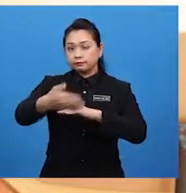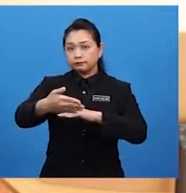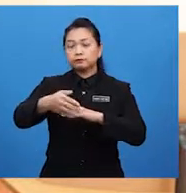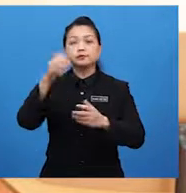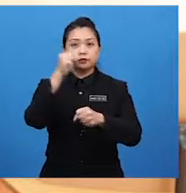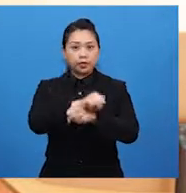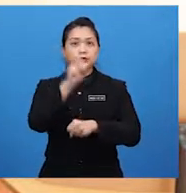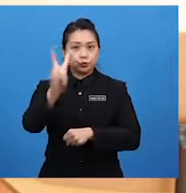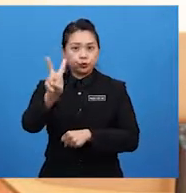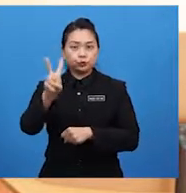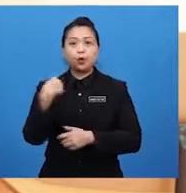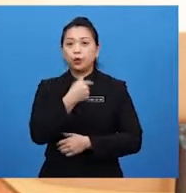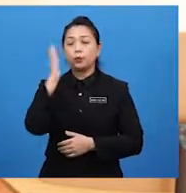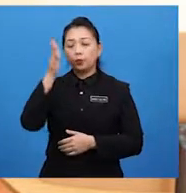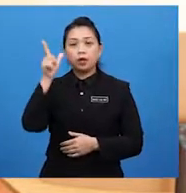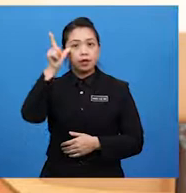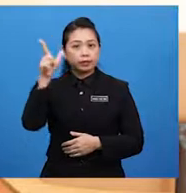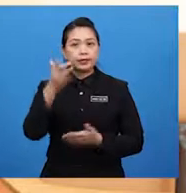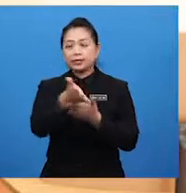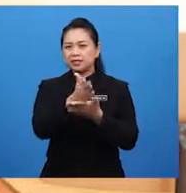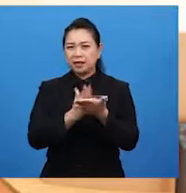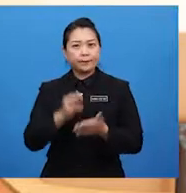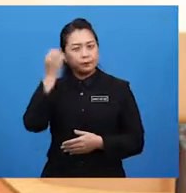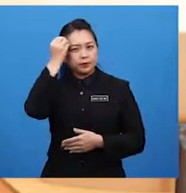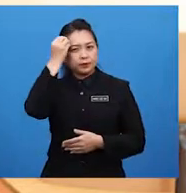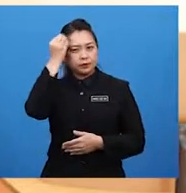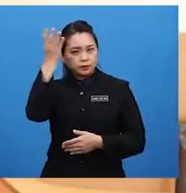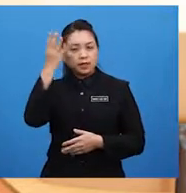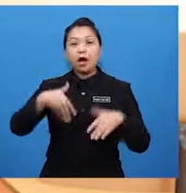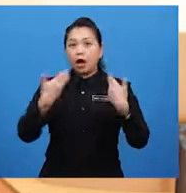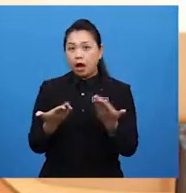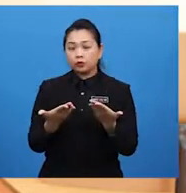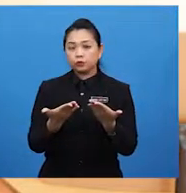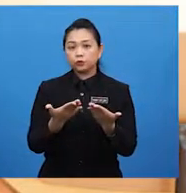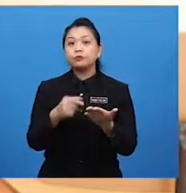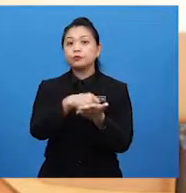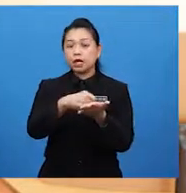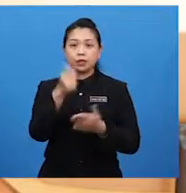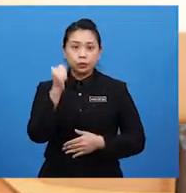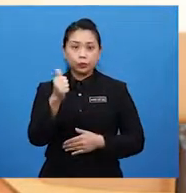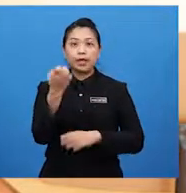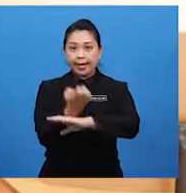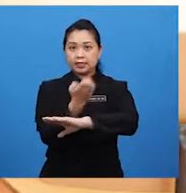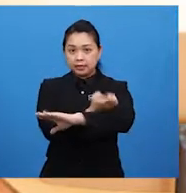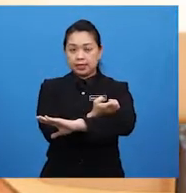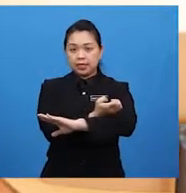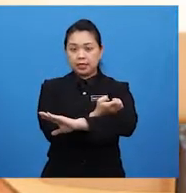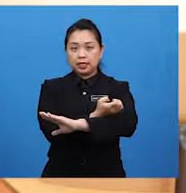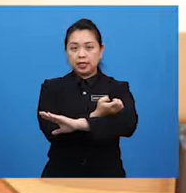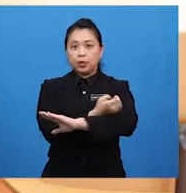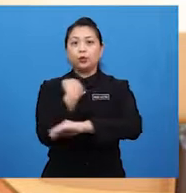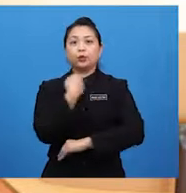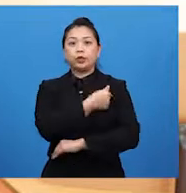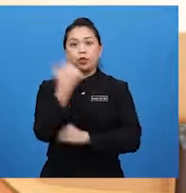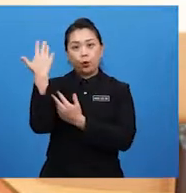paper. We'll look at some tips on how to write a good essay for this task. We